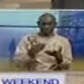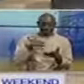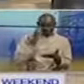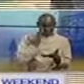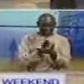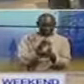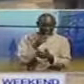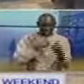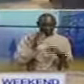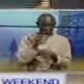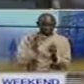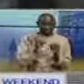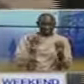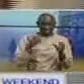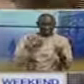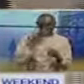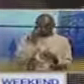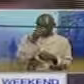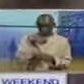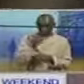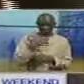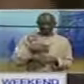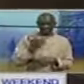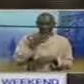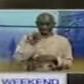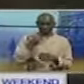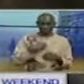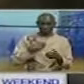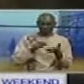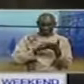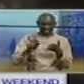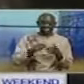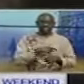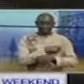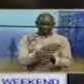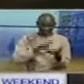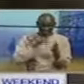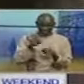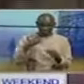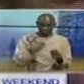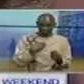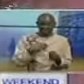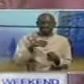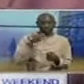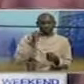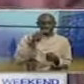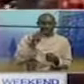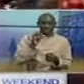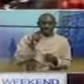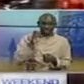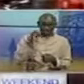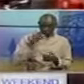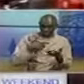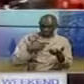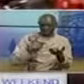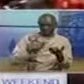justify their actions before the PSC on why they felt it was best to sack the former Chief Registrar of the Judiciary, Gladys Cholet, the